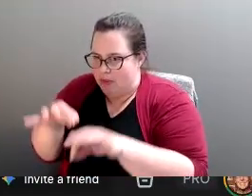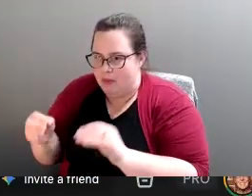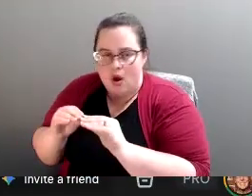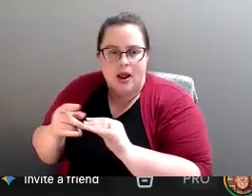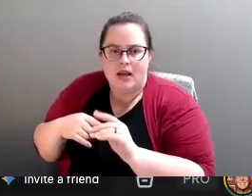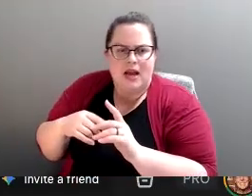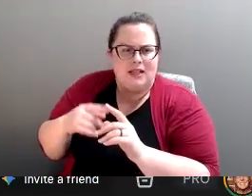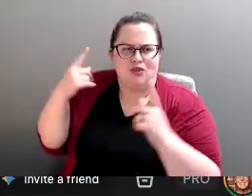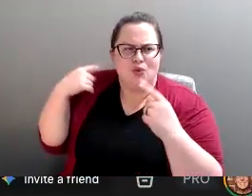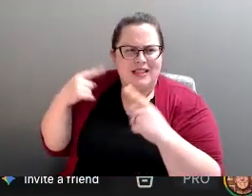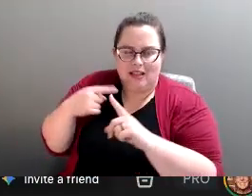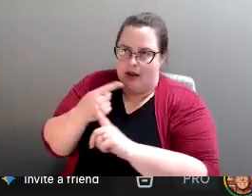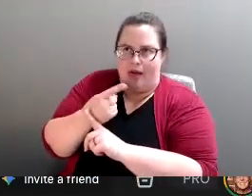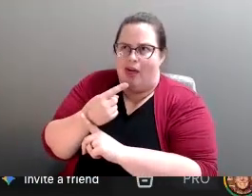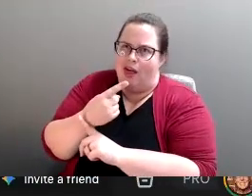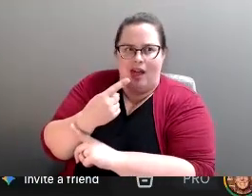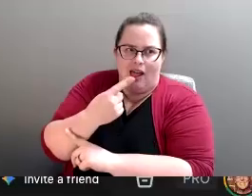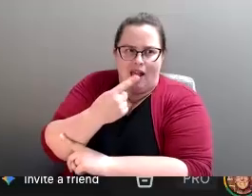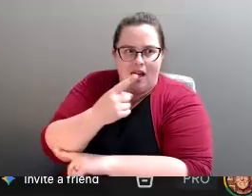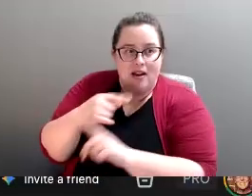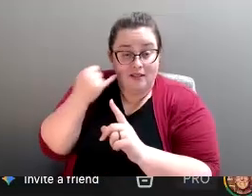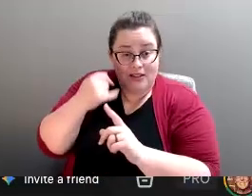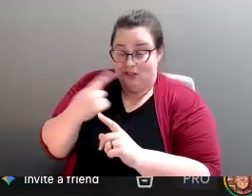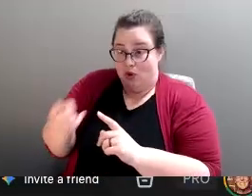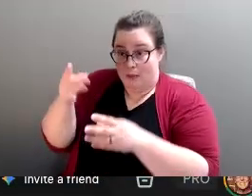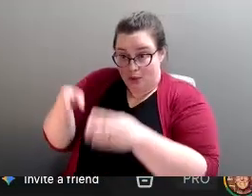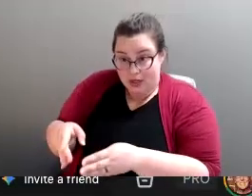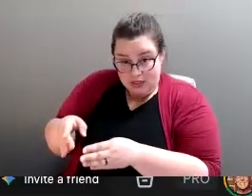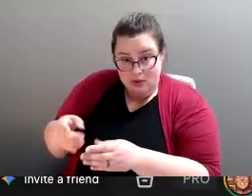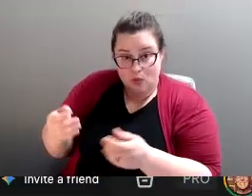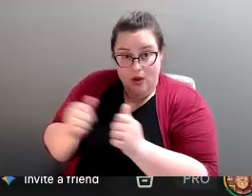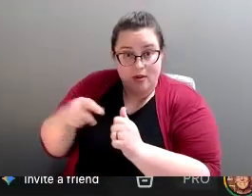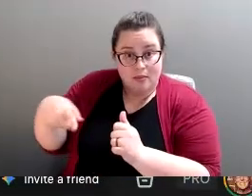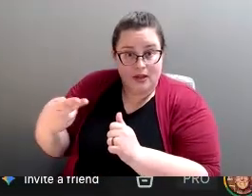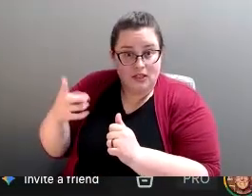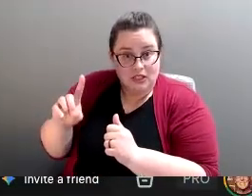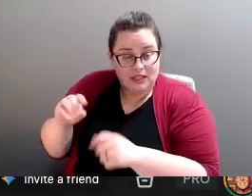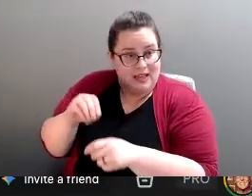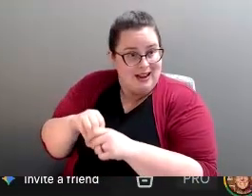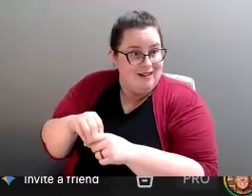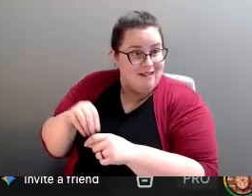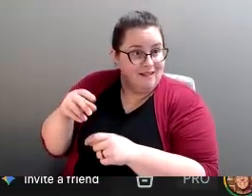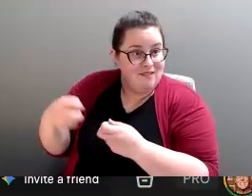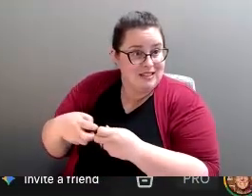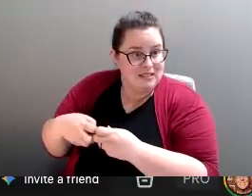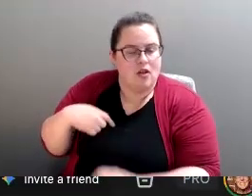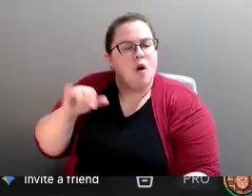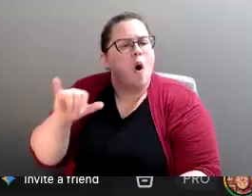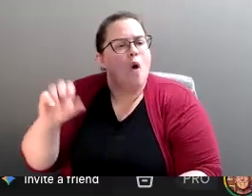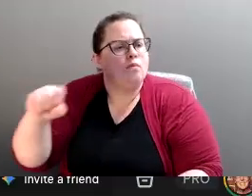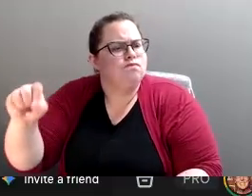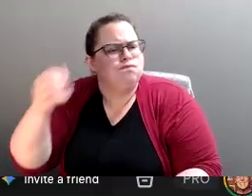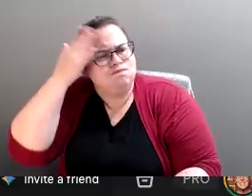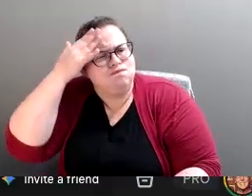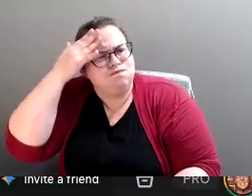craziest rambly kind of thing, which if I said that to a person who had a PhD in physics, they'd be like, oh yeah, I Oh, totally yeah, know what yeah, you're yeah. talking about.